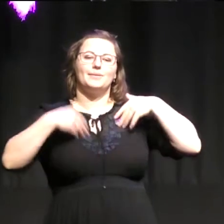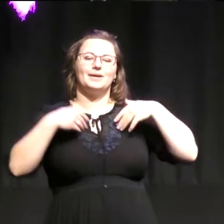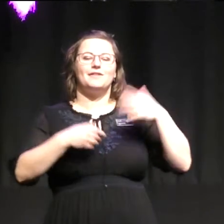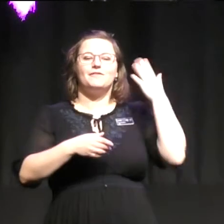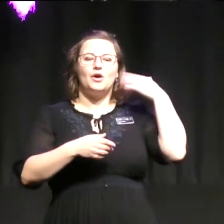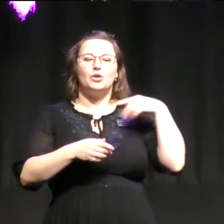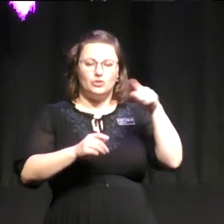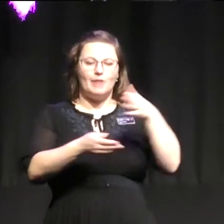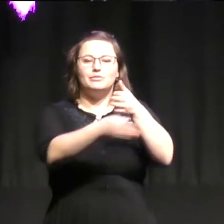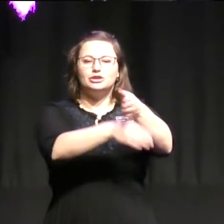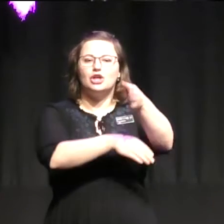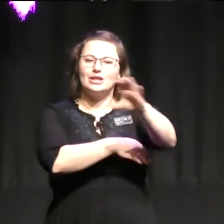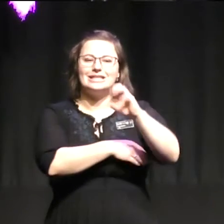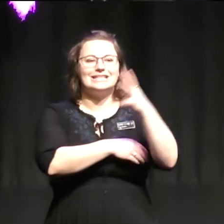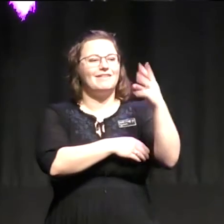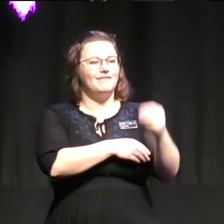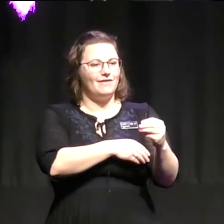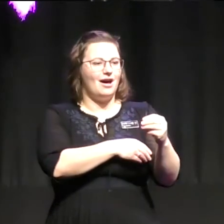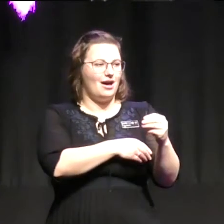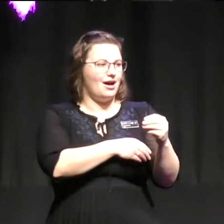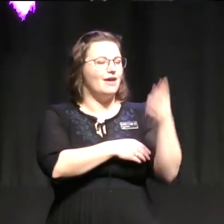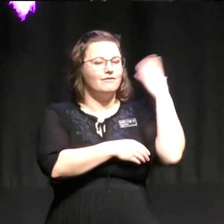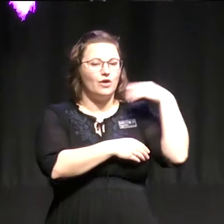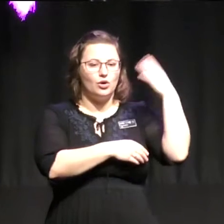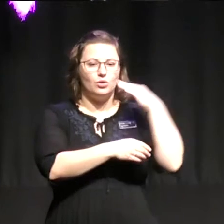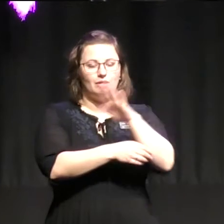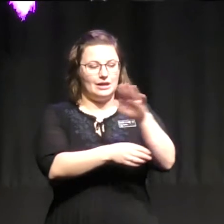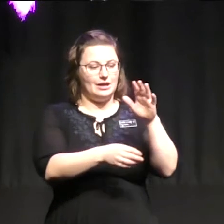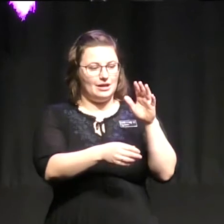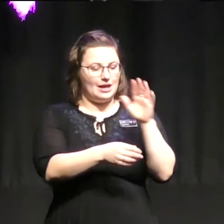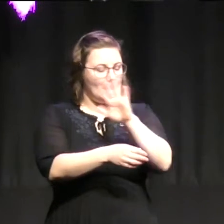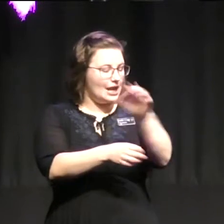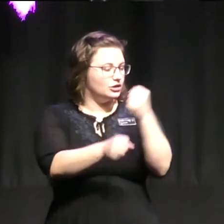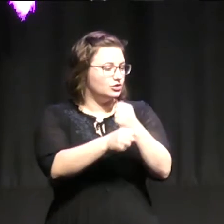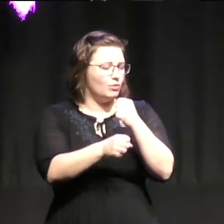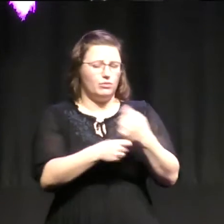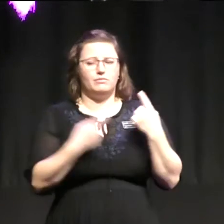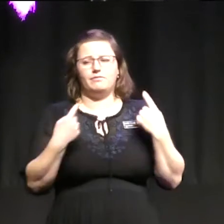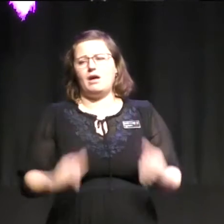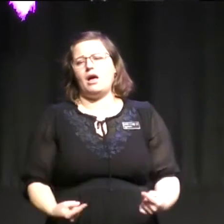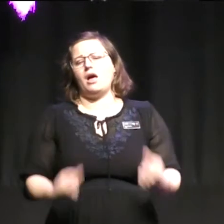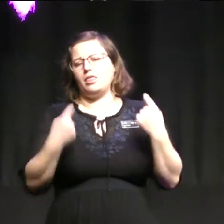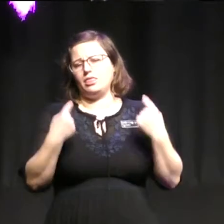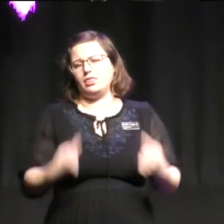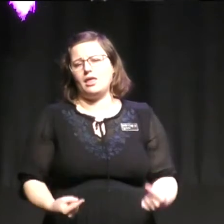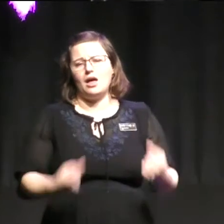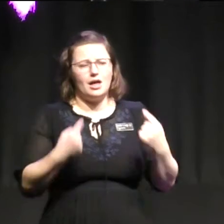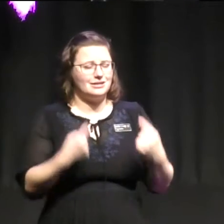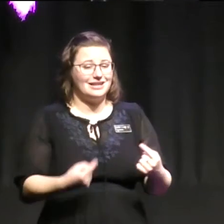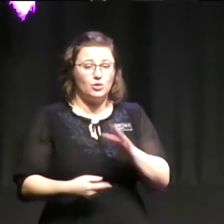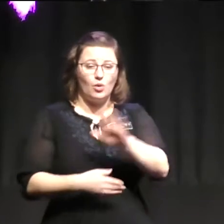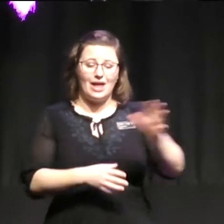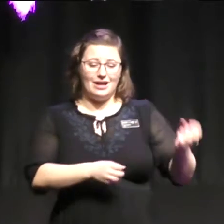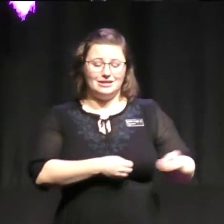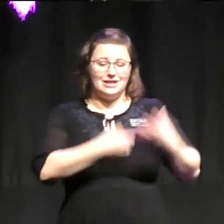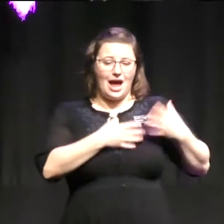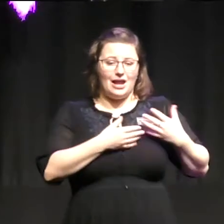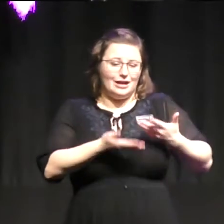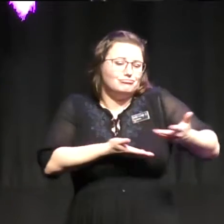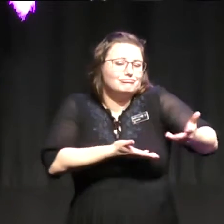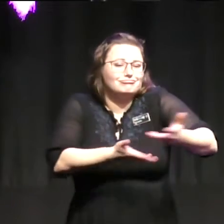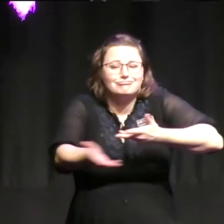in Ahmedabad a few years back. The work you're doing is obviously extremely impressive, and the love shared and